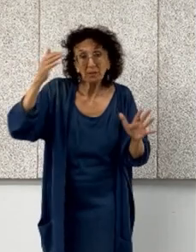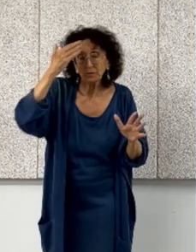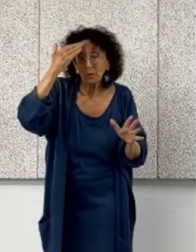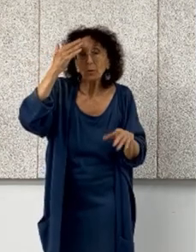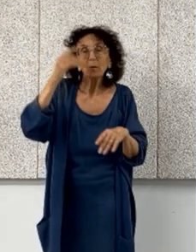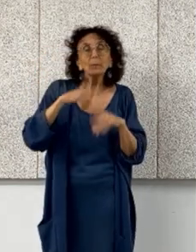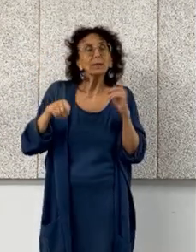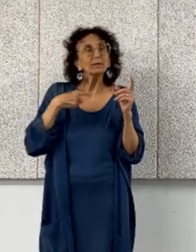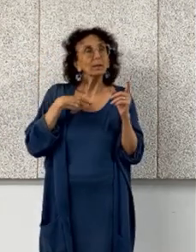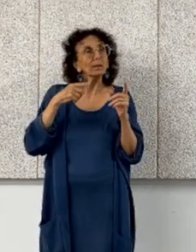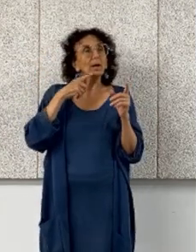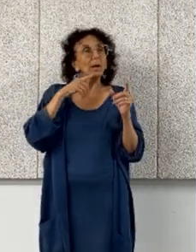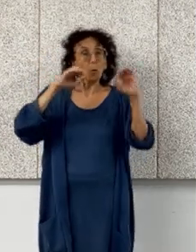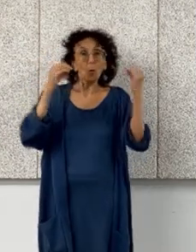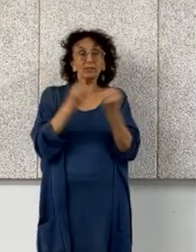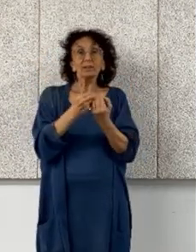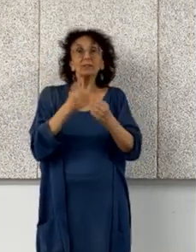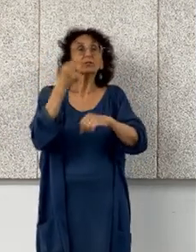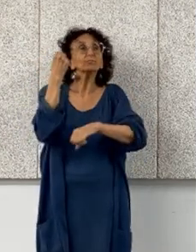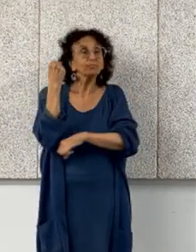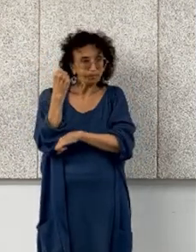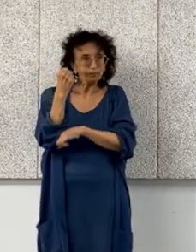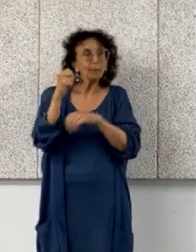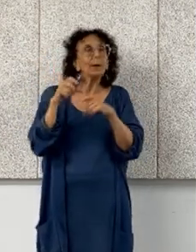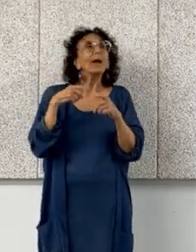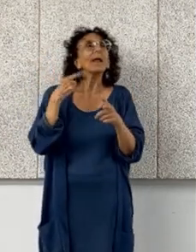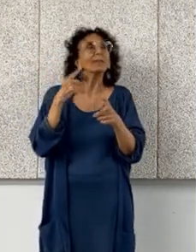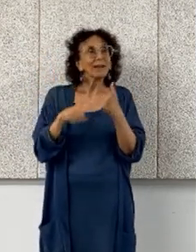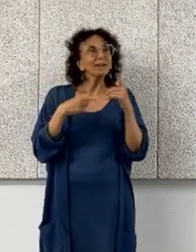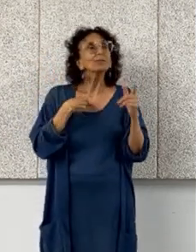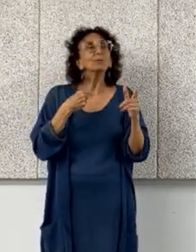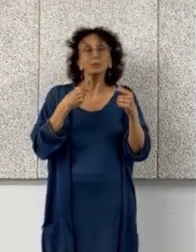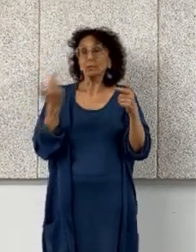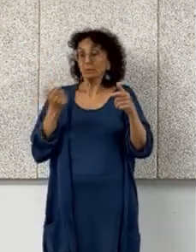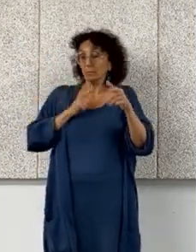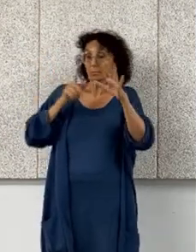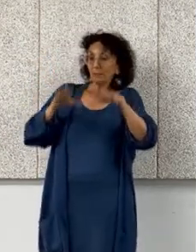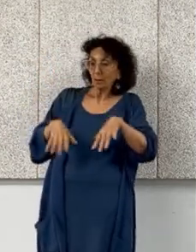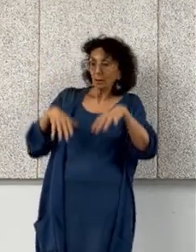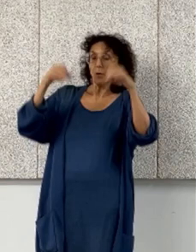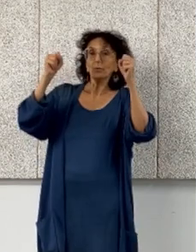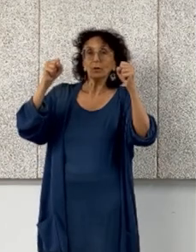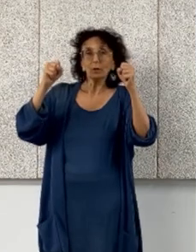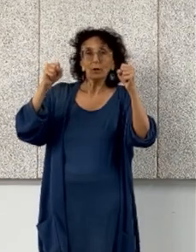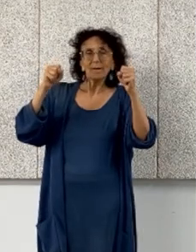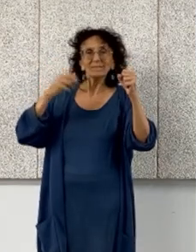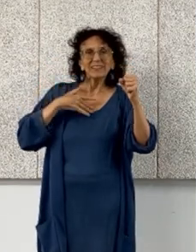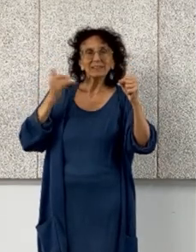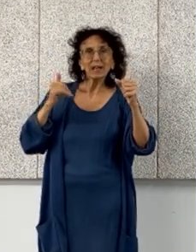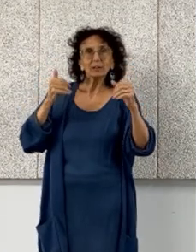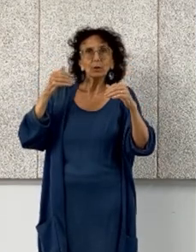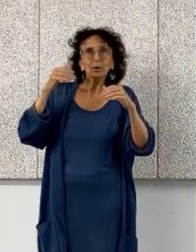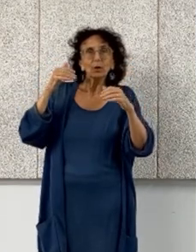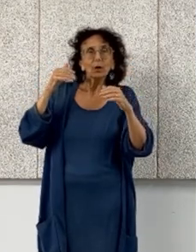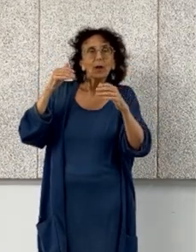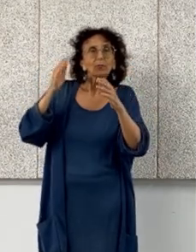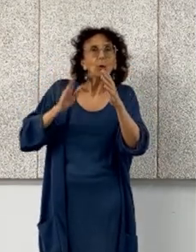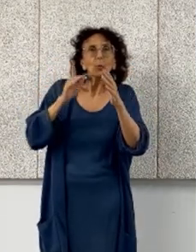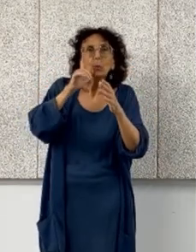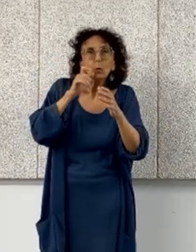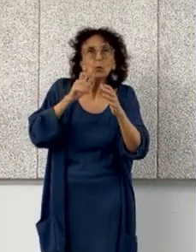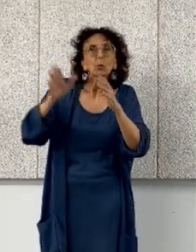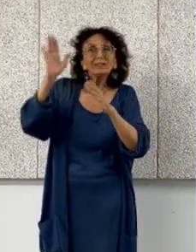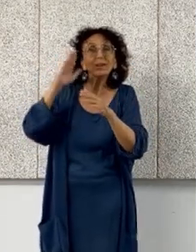you take over an organization for a certain amount of time, you are living inside the brain of your